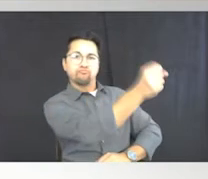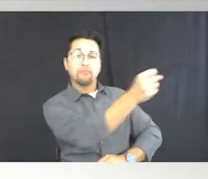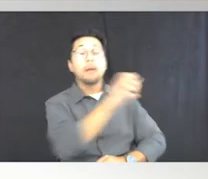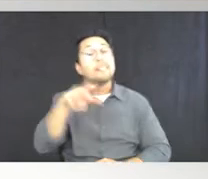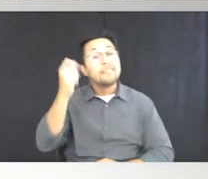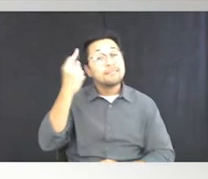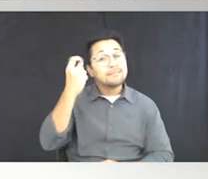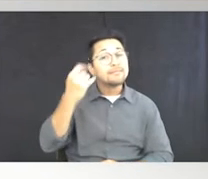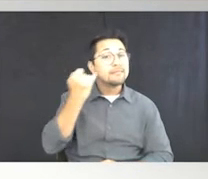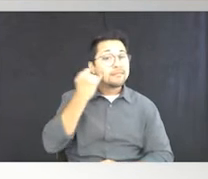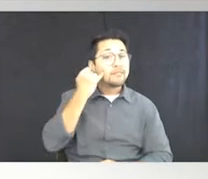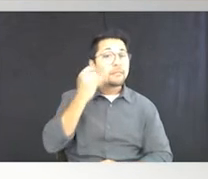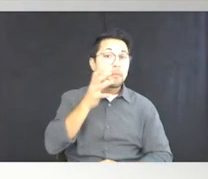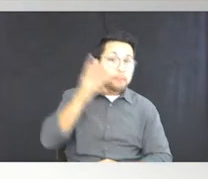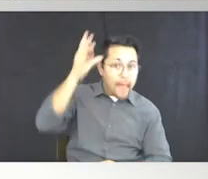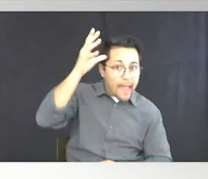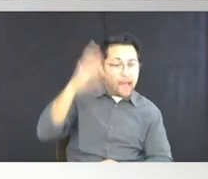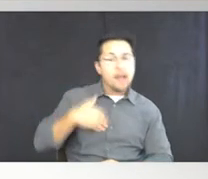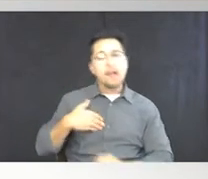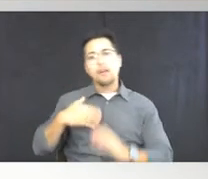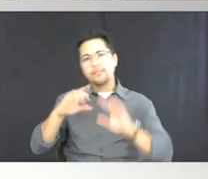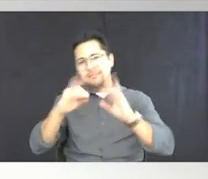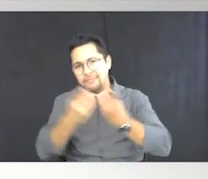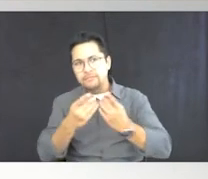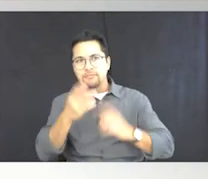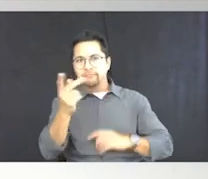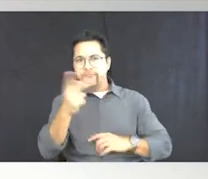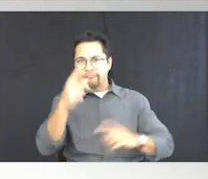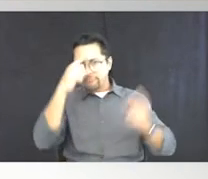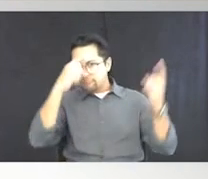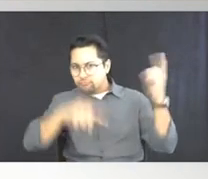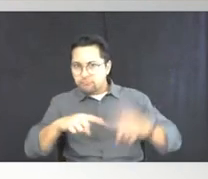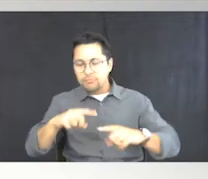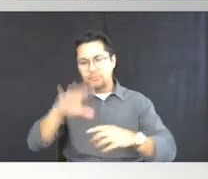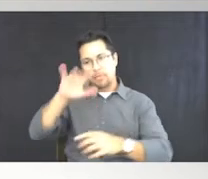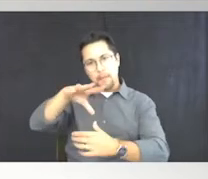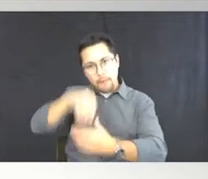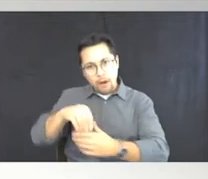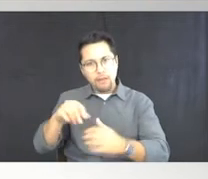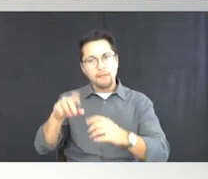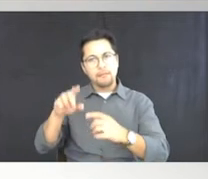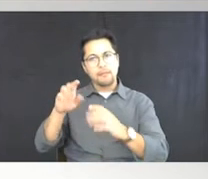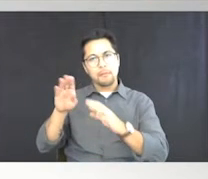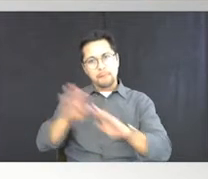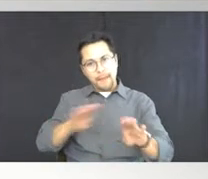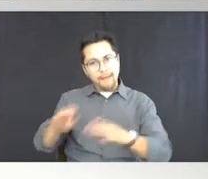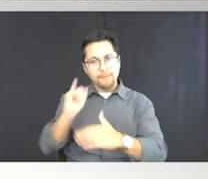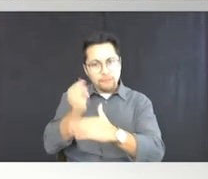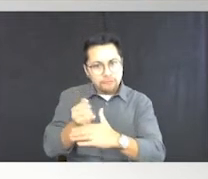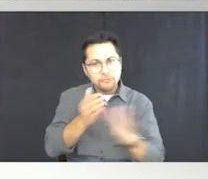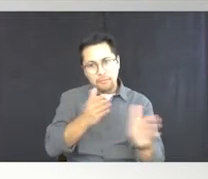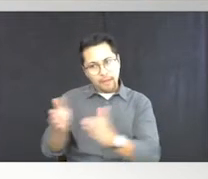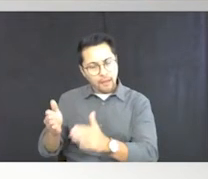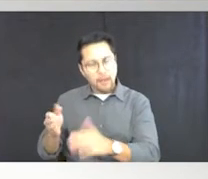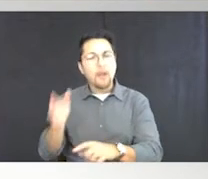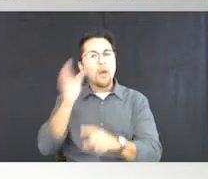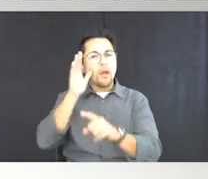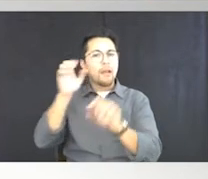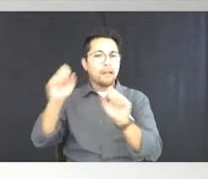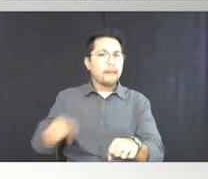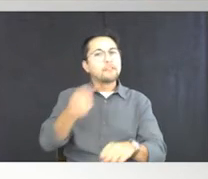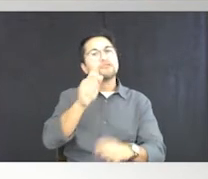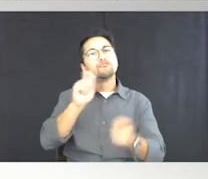parent and the district agree as part of the behavior intervention plan to change the student's